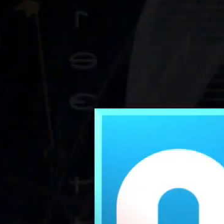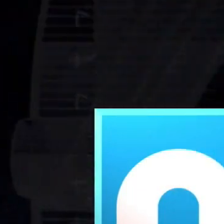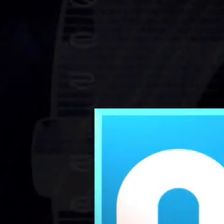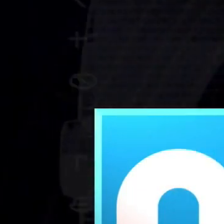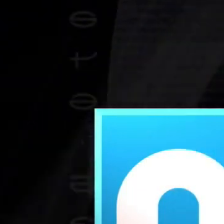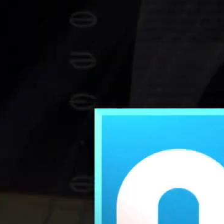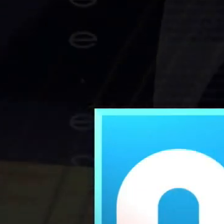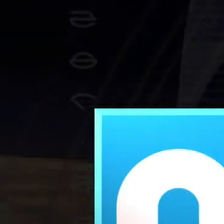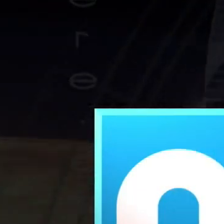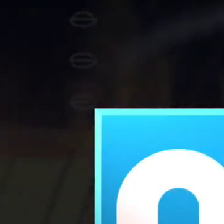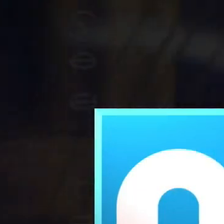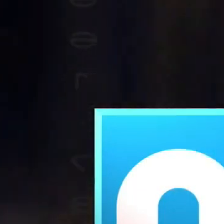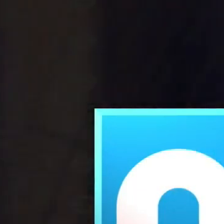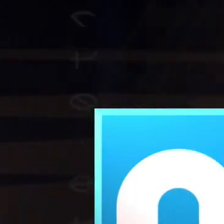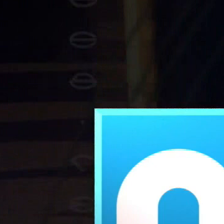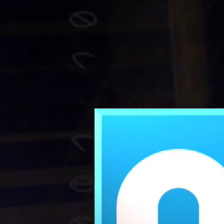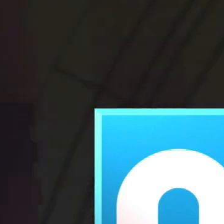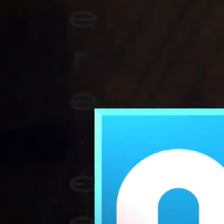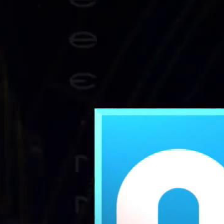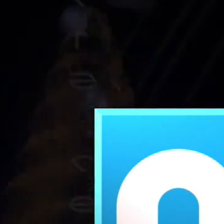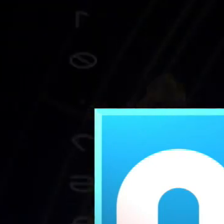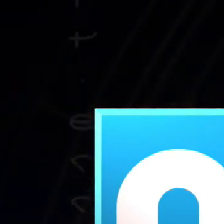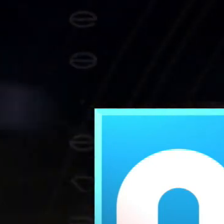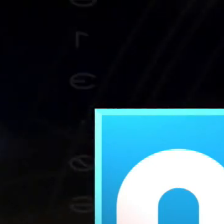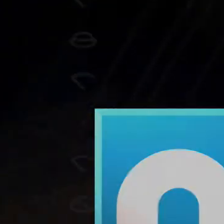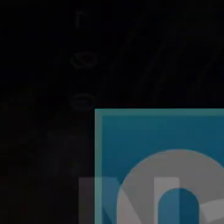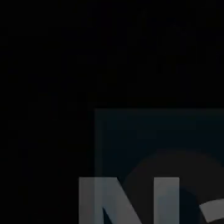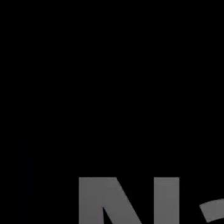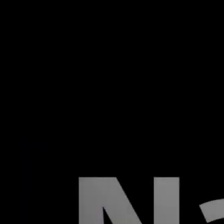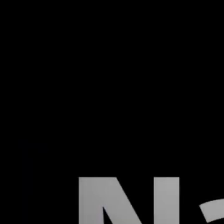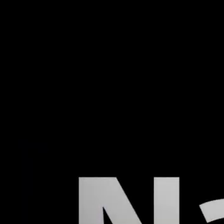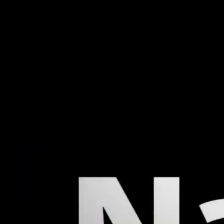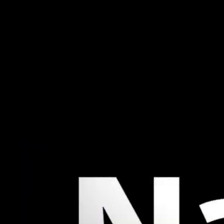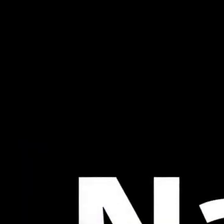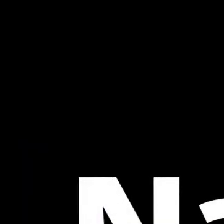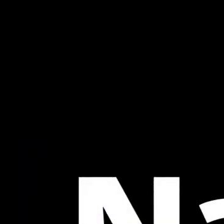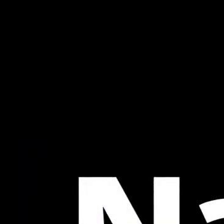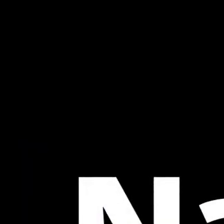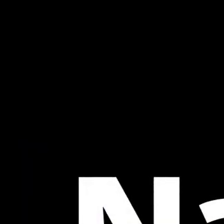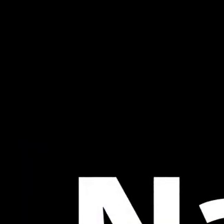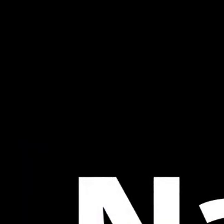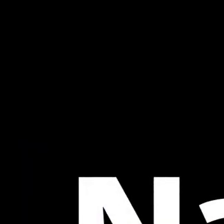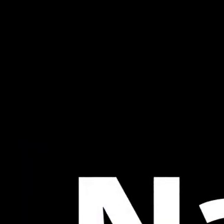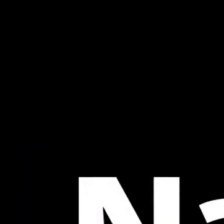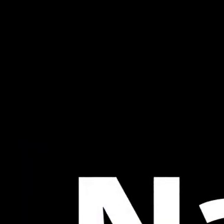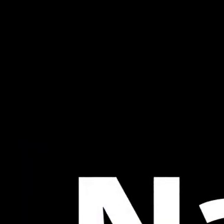or for more information about this and other programs, visit nashville.com.